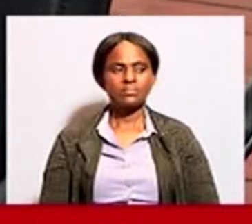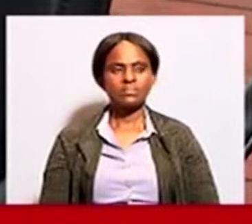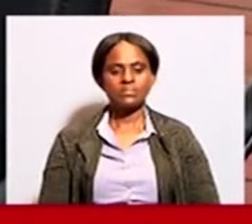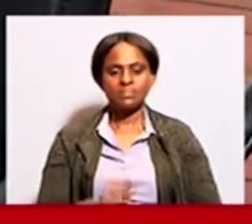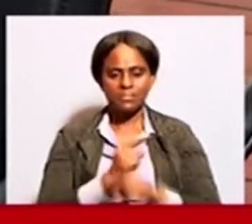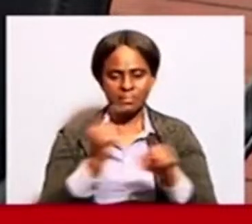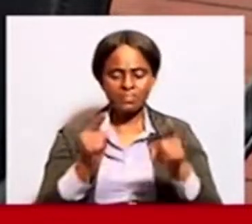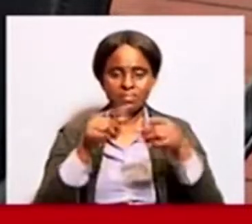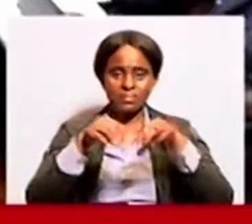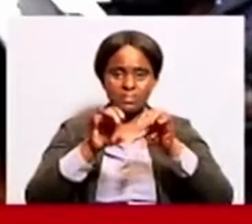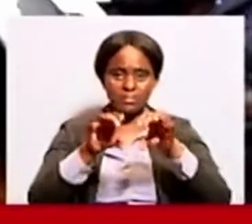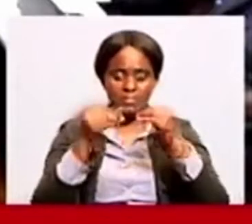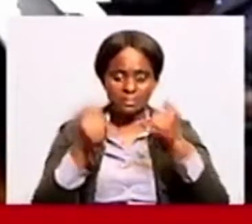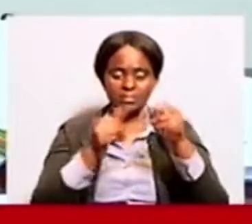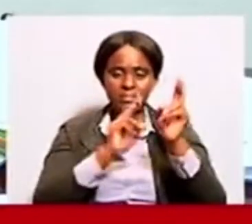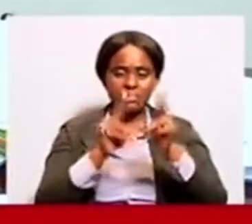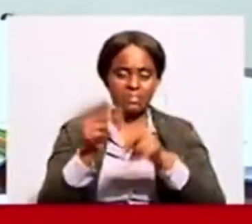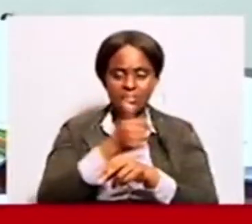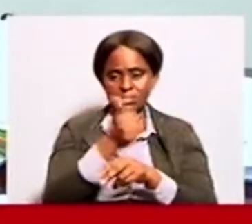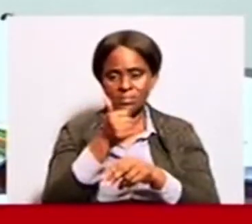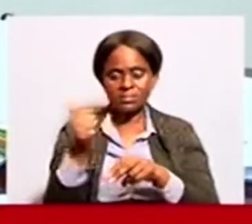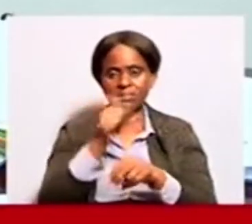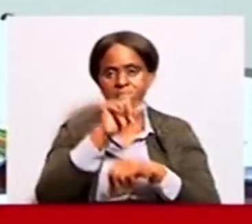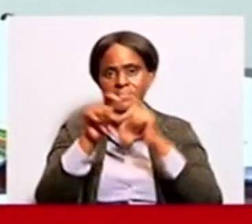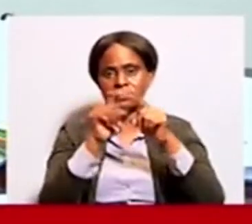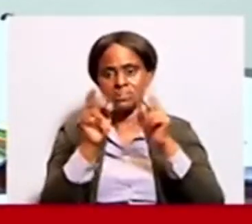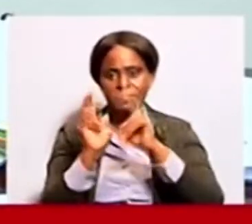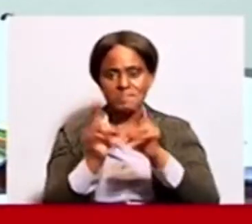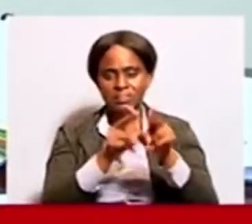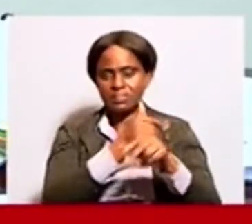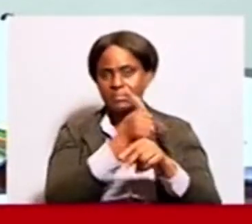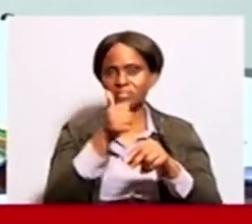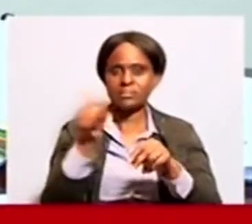Just go ahead, answer those other questions.